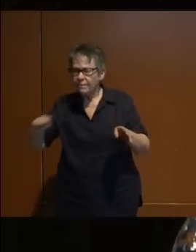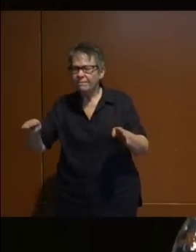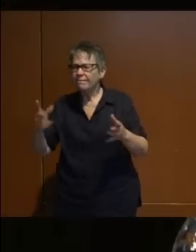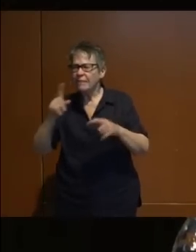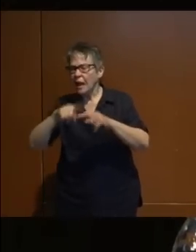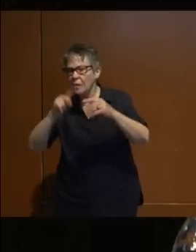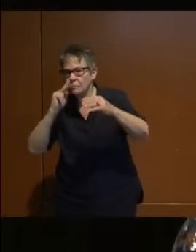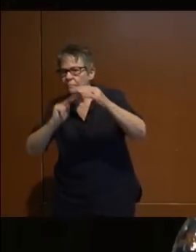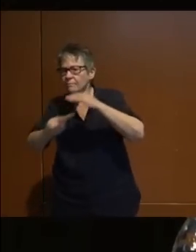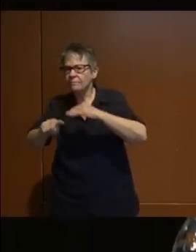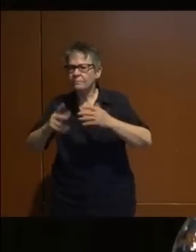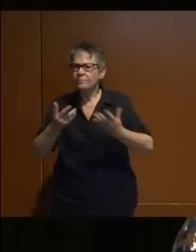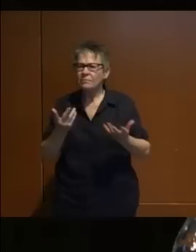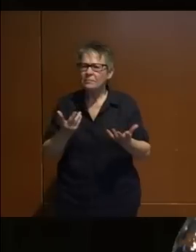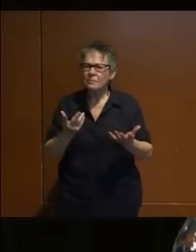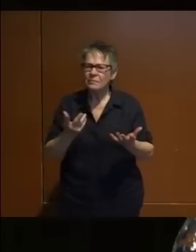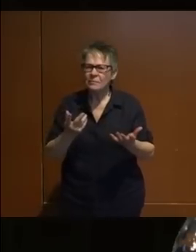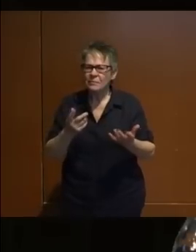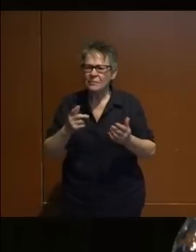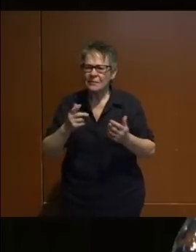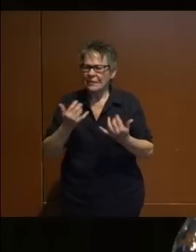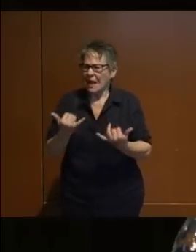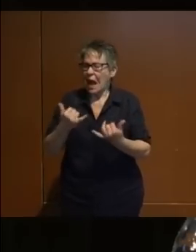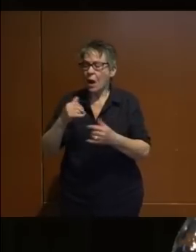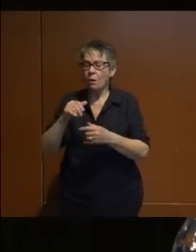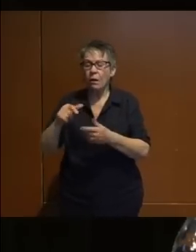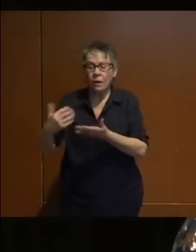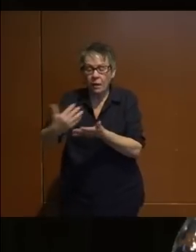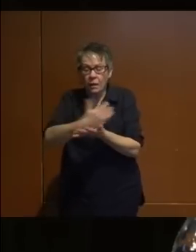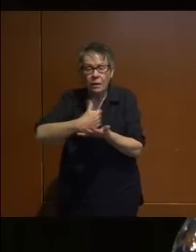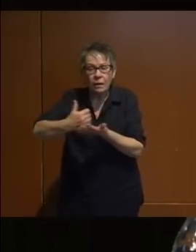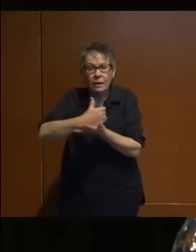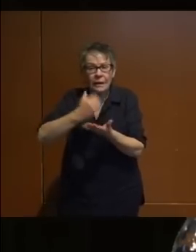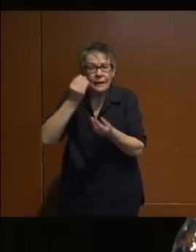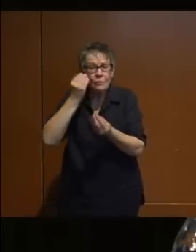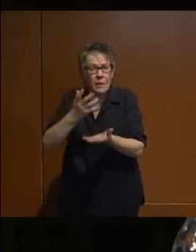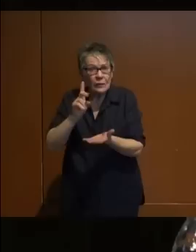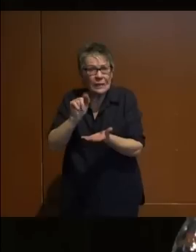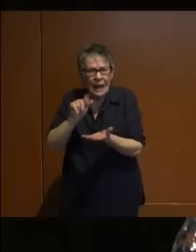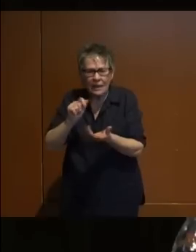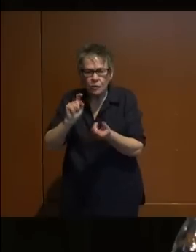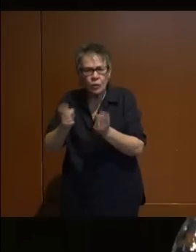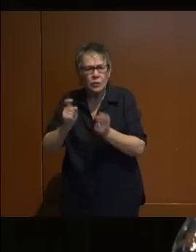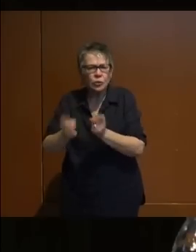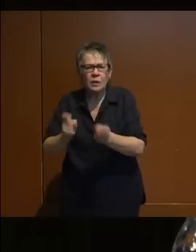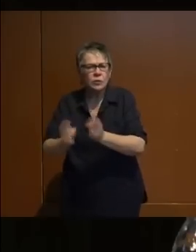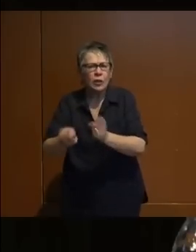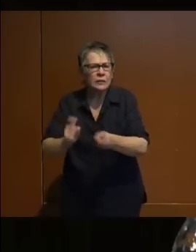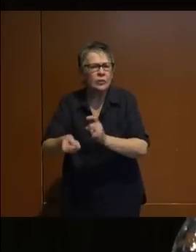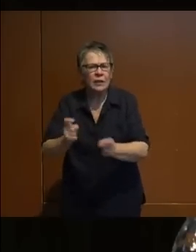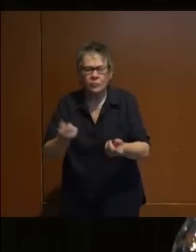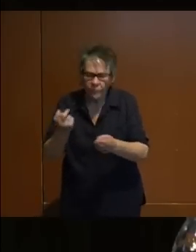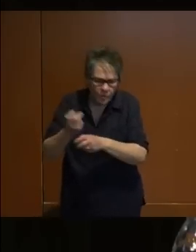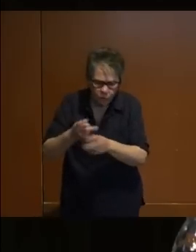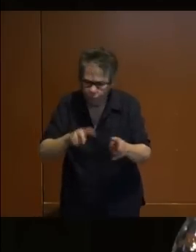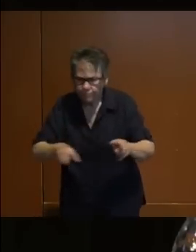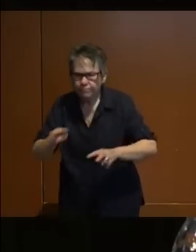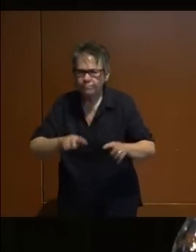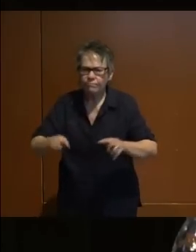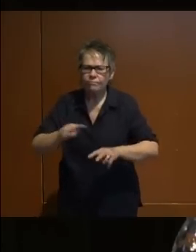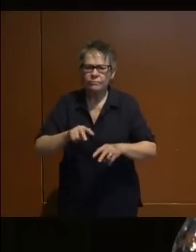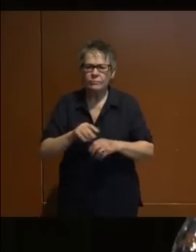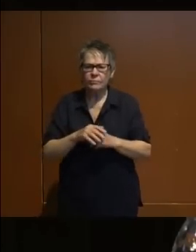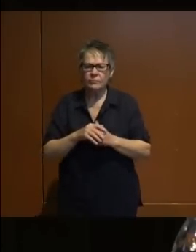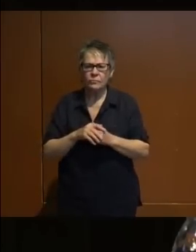the data change day by day. And as the commissioner had mentioned, the model is based on point in time assumptions that are plugged